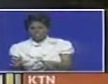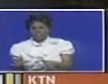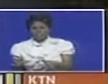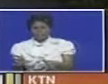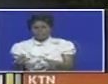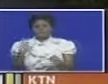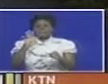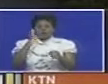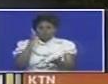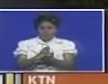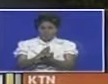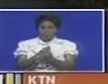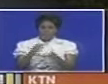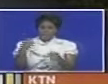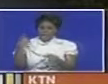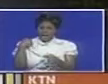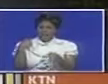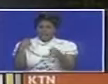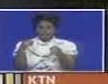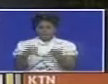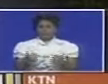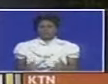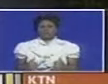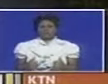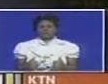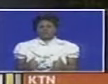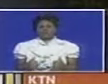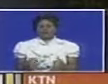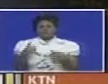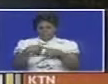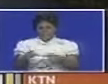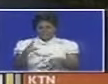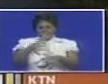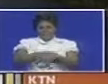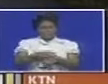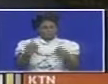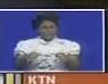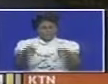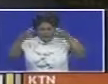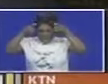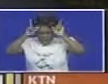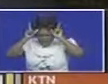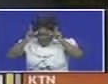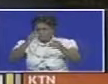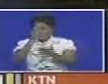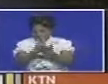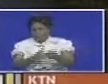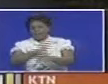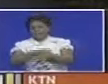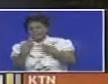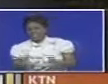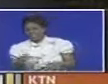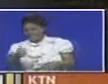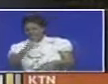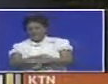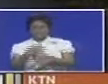much as we cannot confirm the numbers, but you know the camels which have been taken have not been recovered. Some cattle have been recovered, but some also have not been recovered,